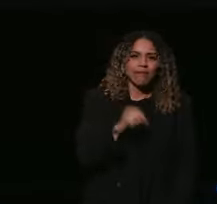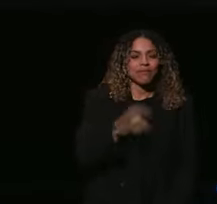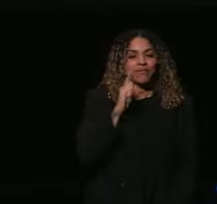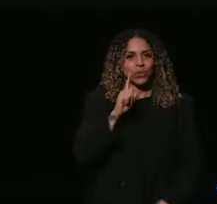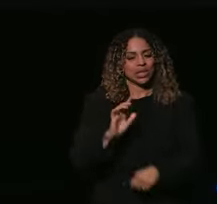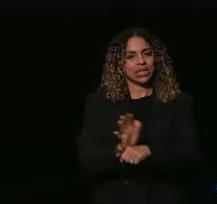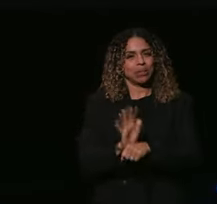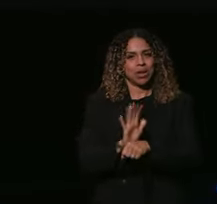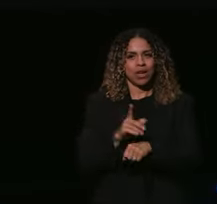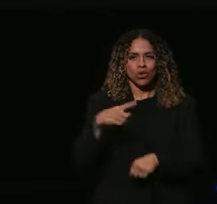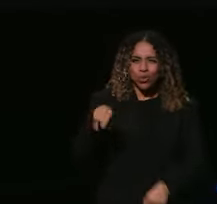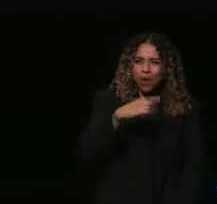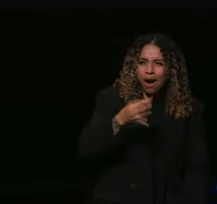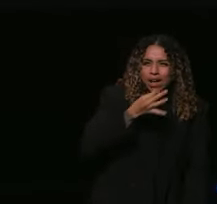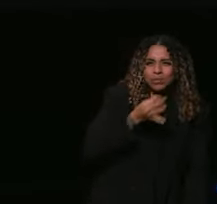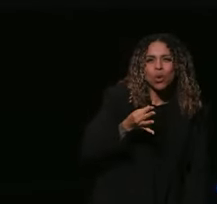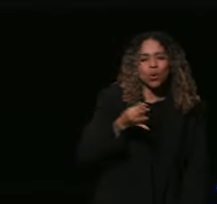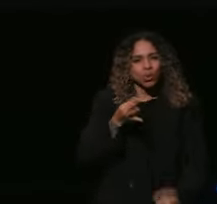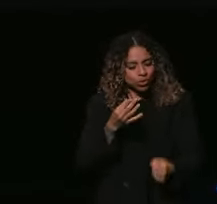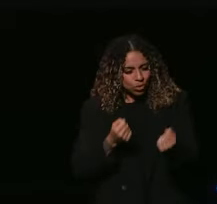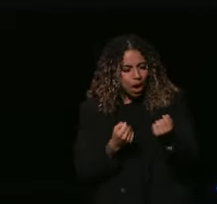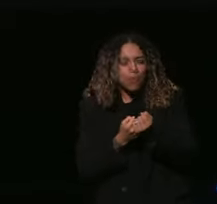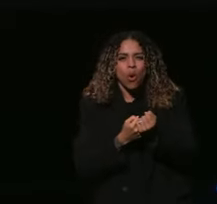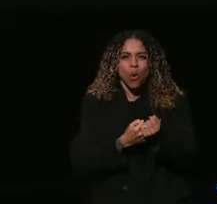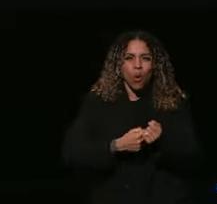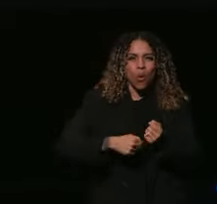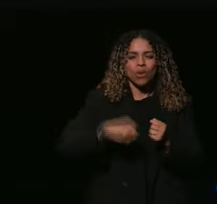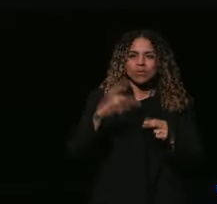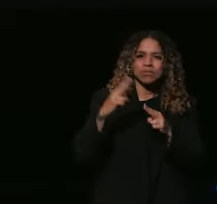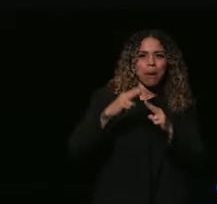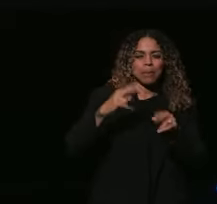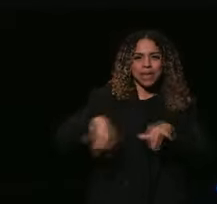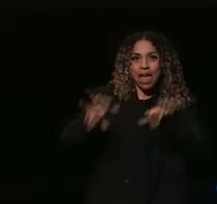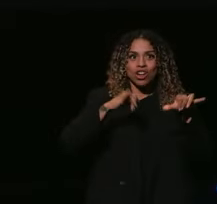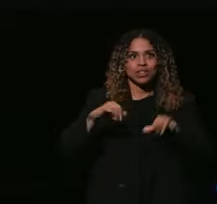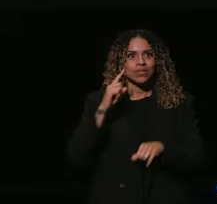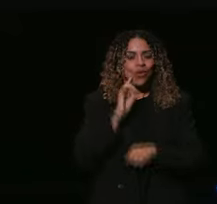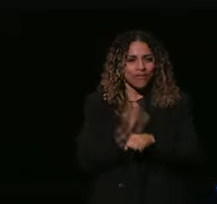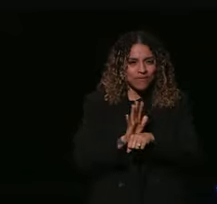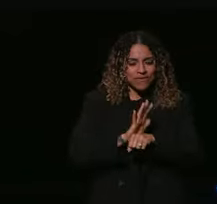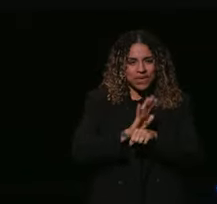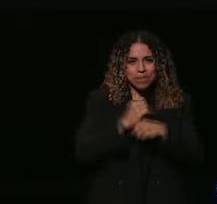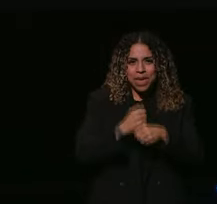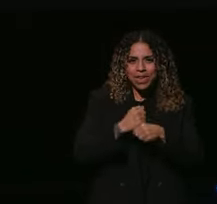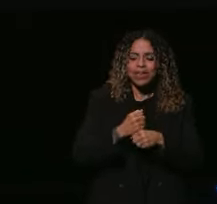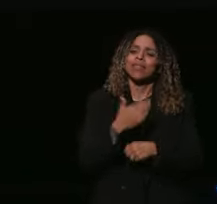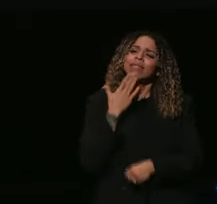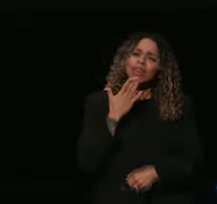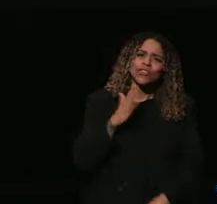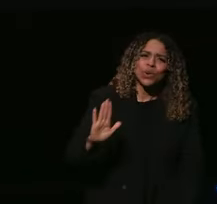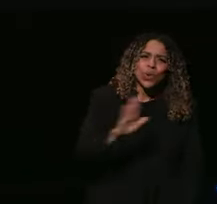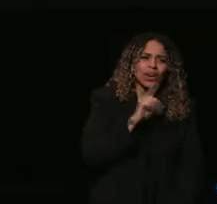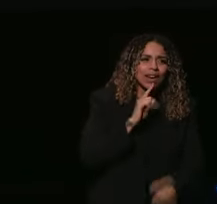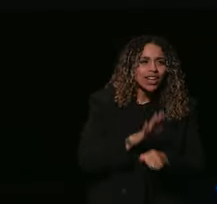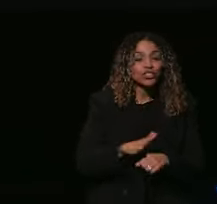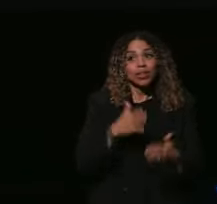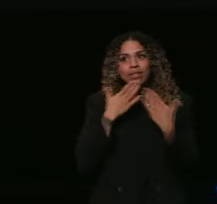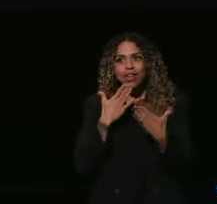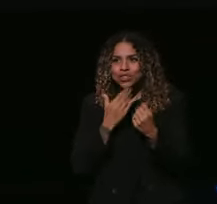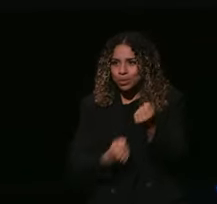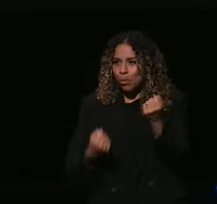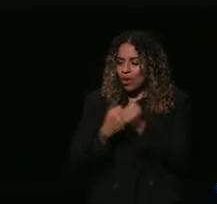who uphold the highest standards in filmmaking. Thank you for your dedication. Thank you for supporting your fellow filmmakers, and